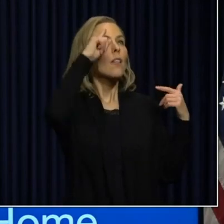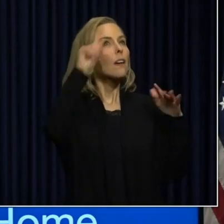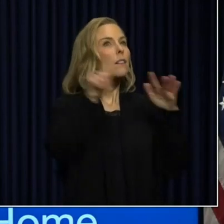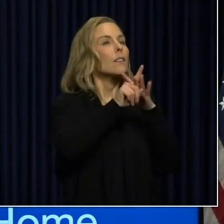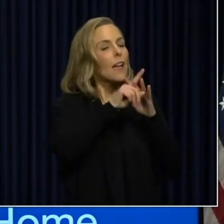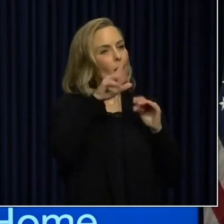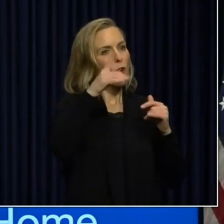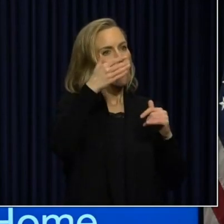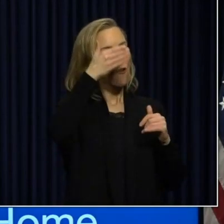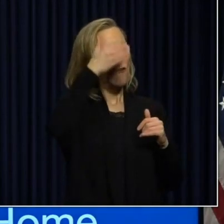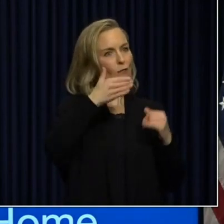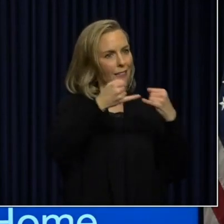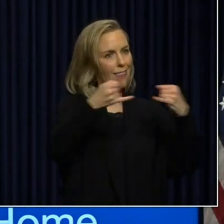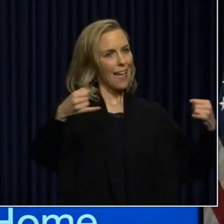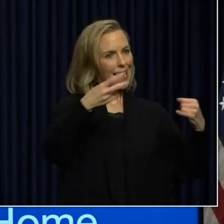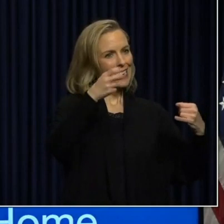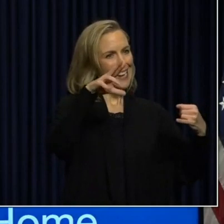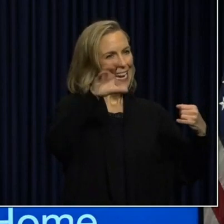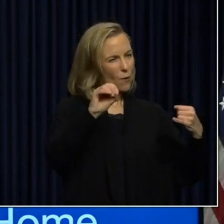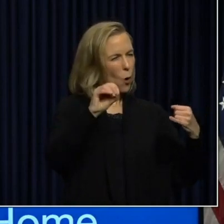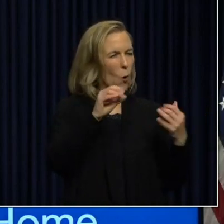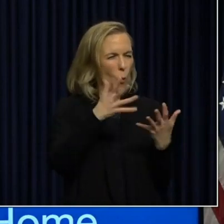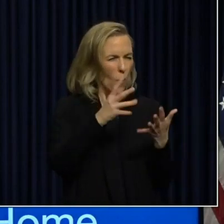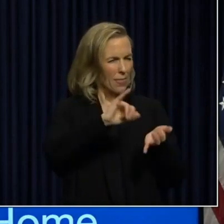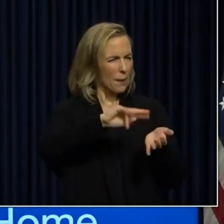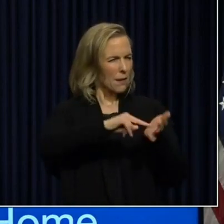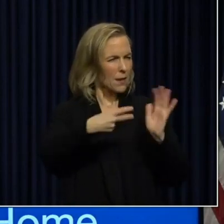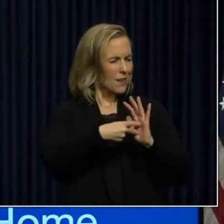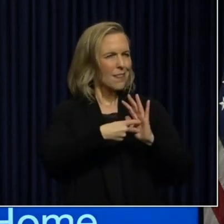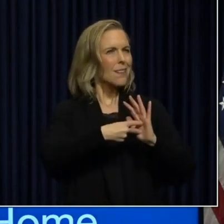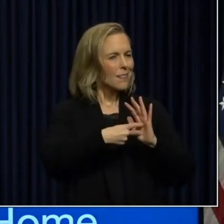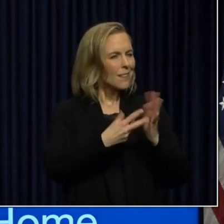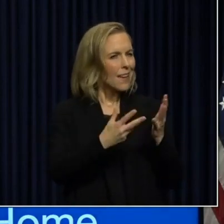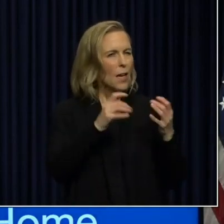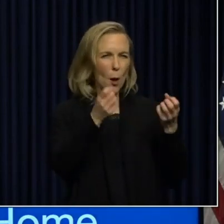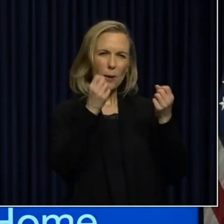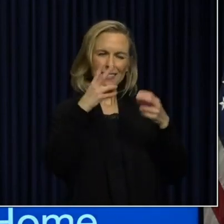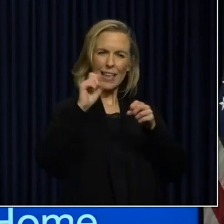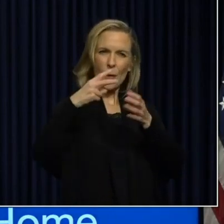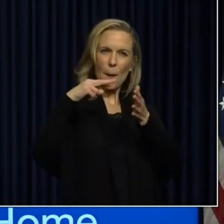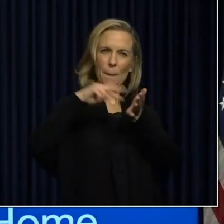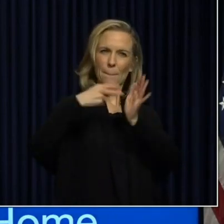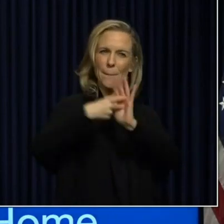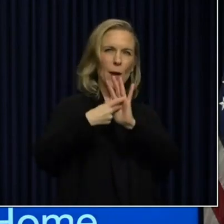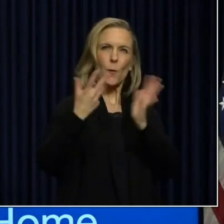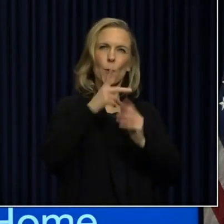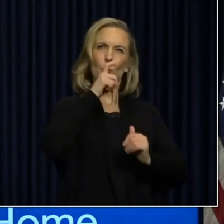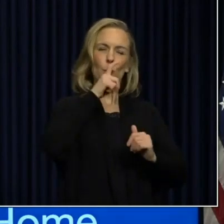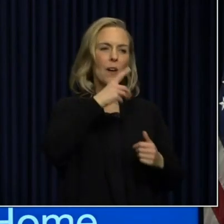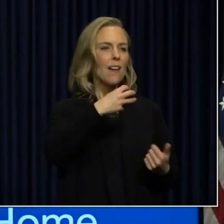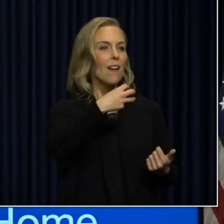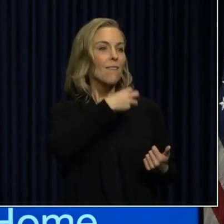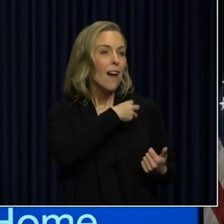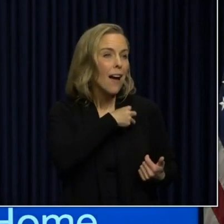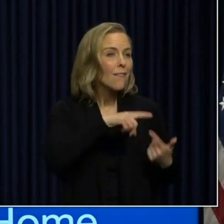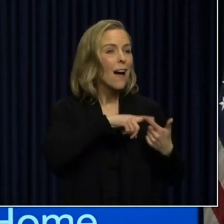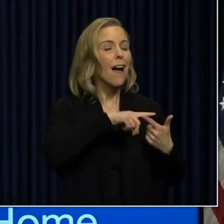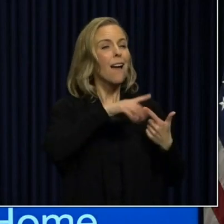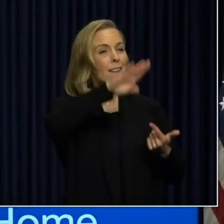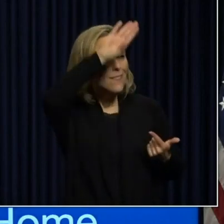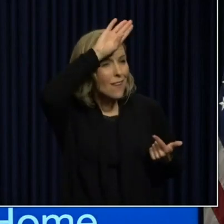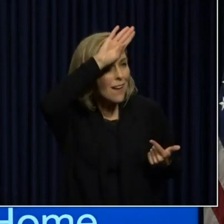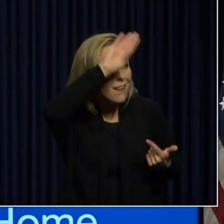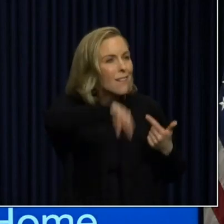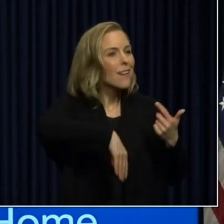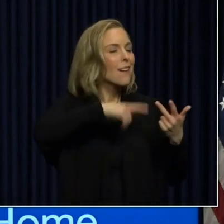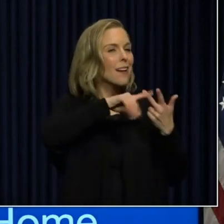has changed the way that we think about that in this type of pandemic. We have our police, our firefighters, our EMS, our corrections officers. We normally